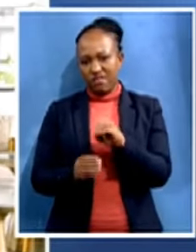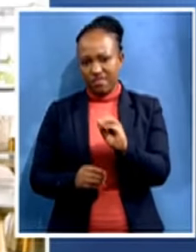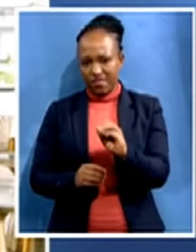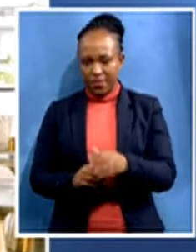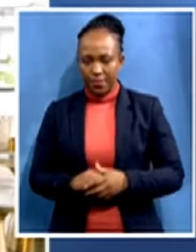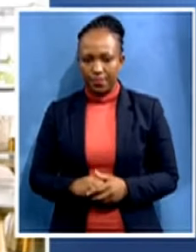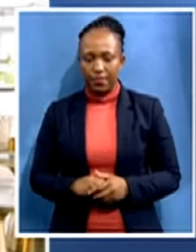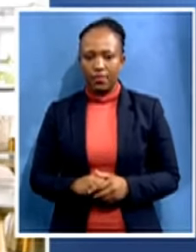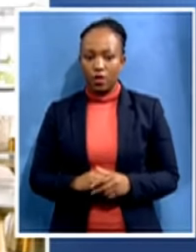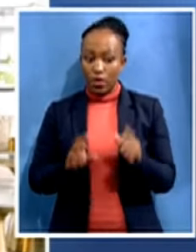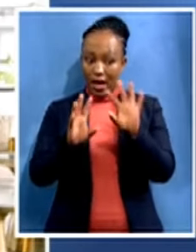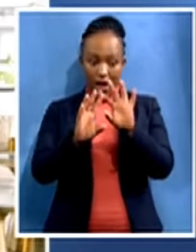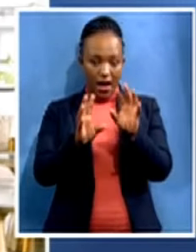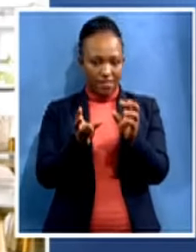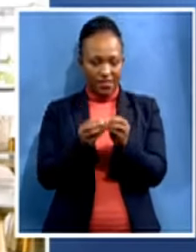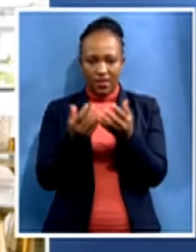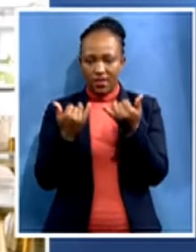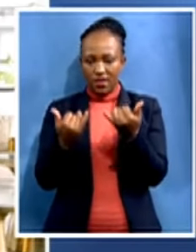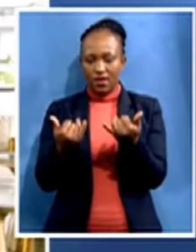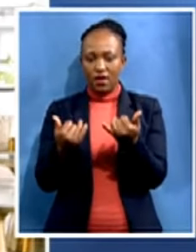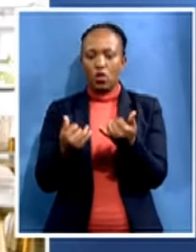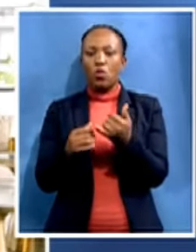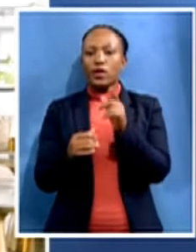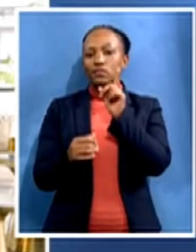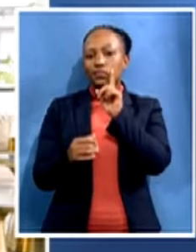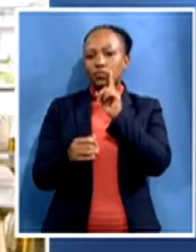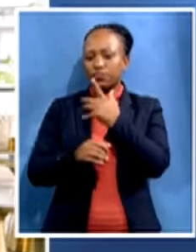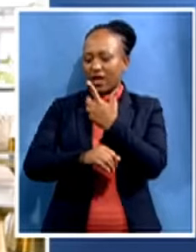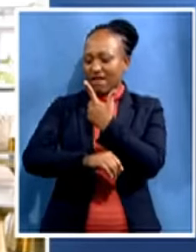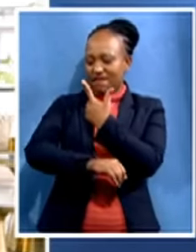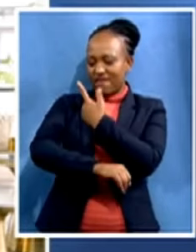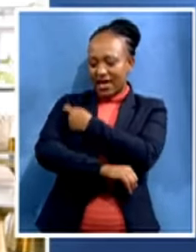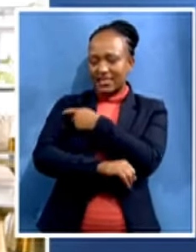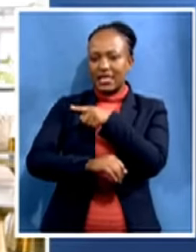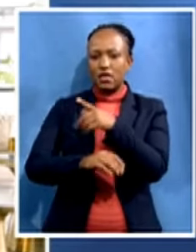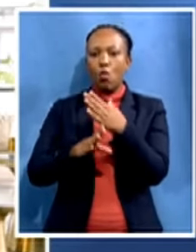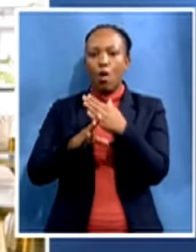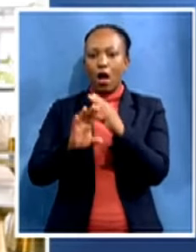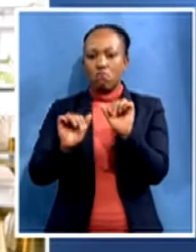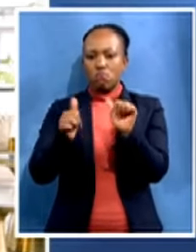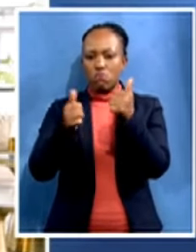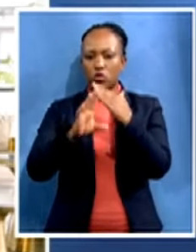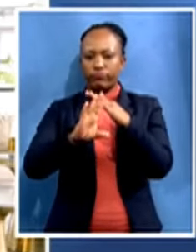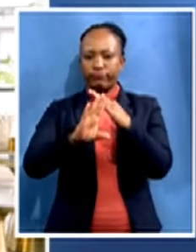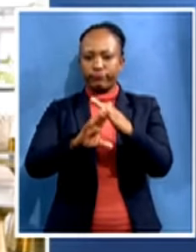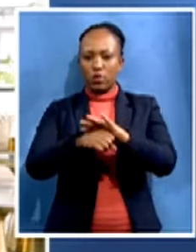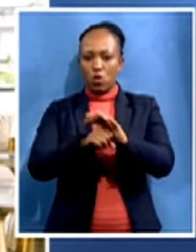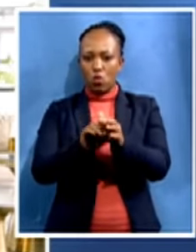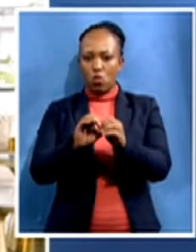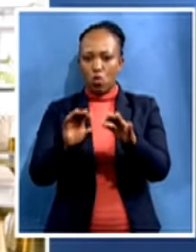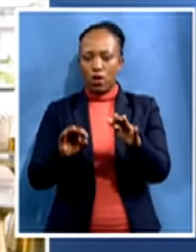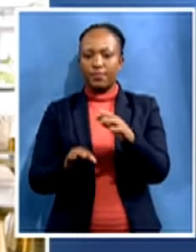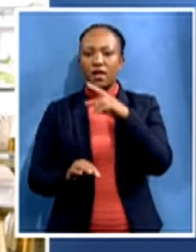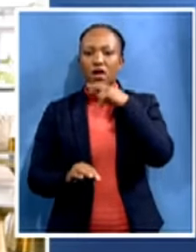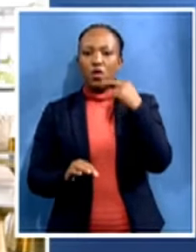the efficacy of these vaccines, the Sputnik vaccine from Gamaleya, that is the